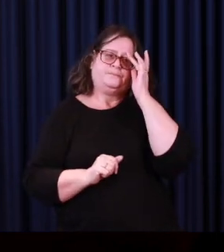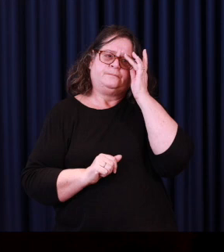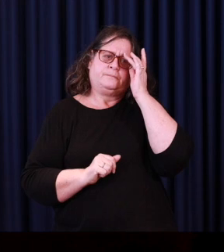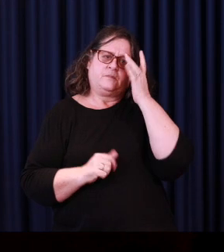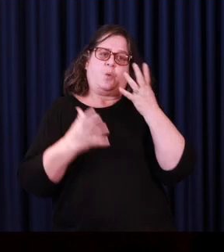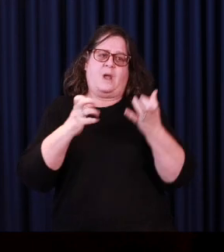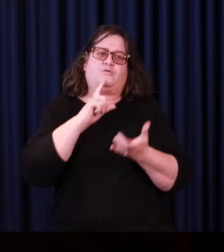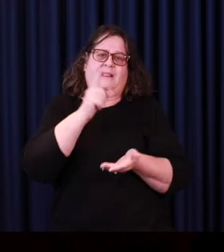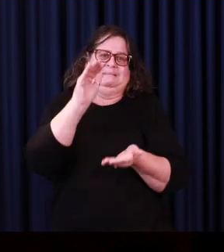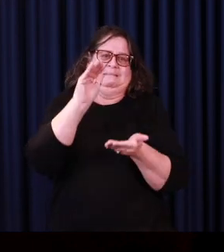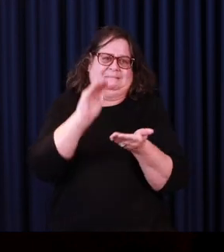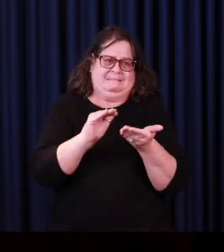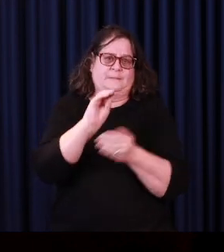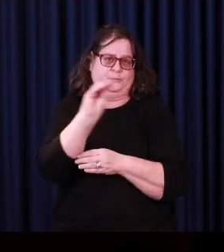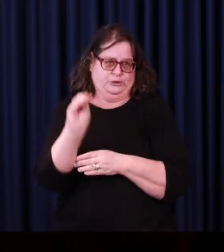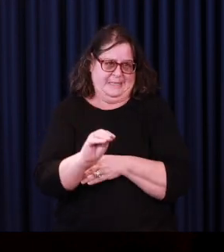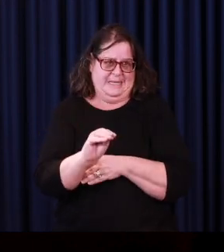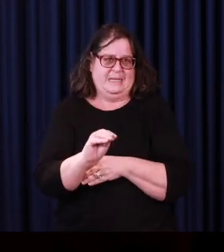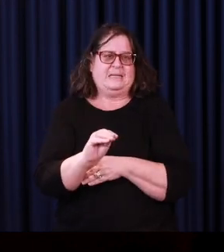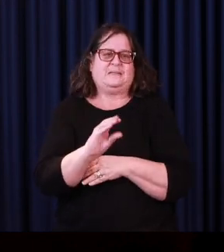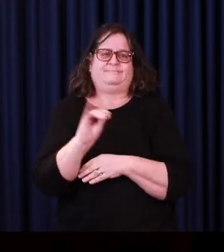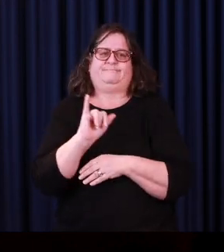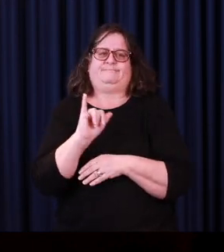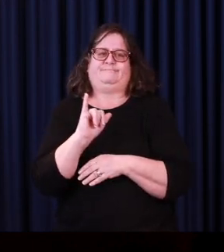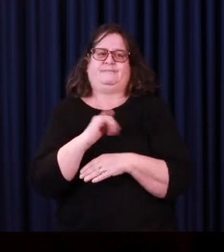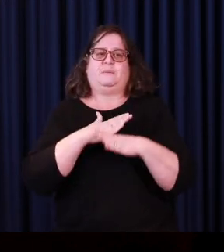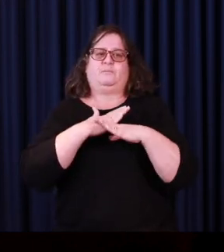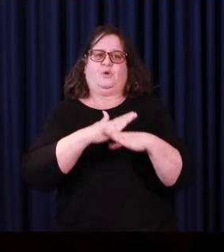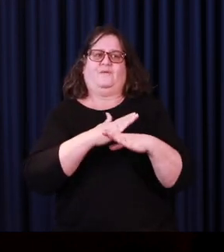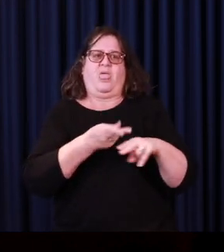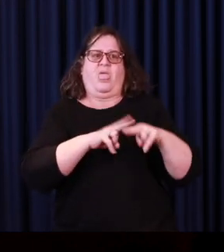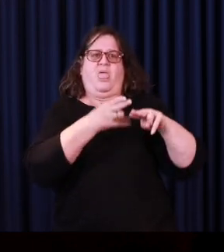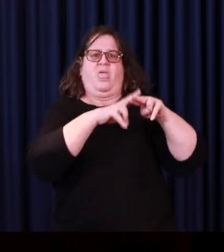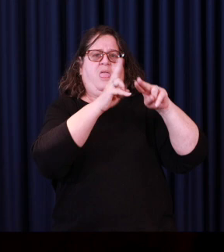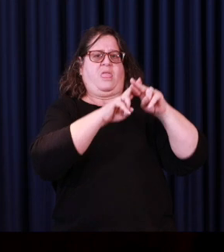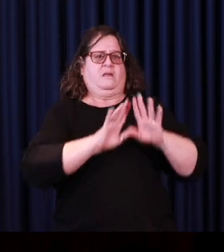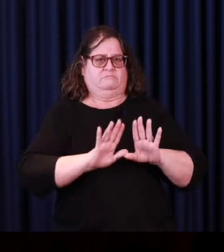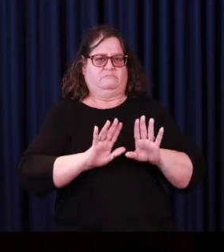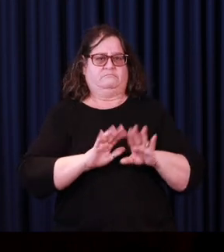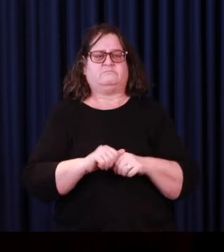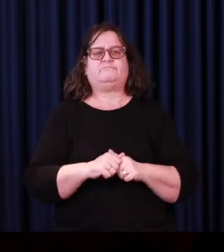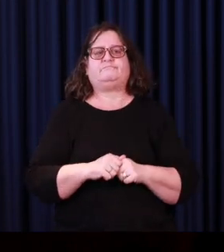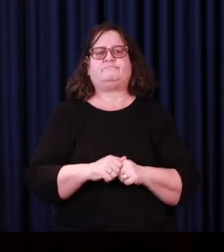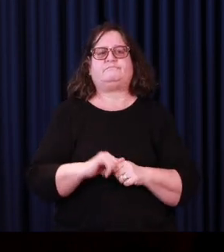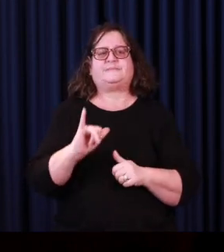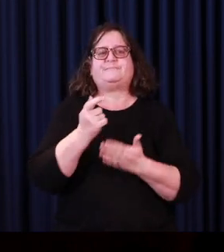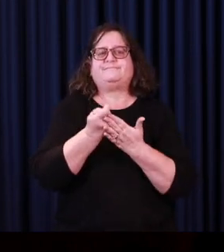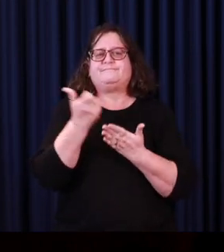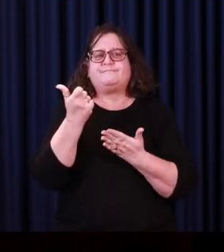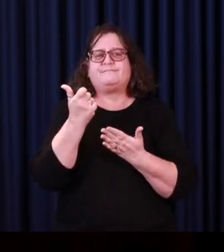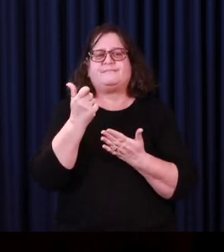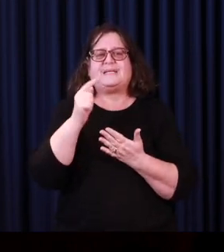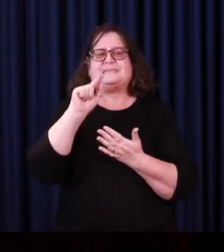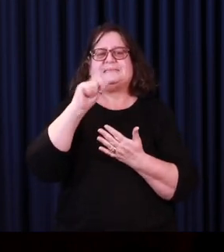rates, protected them against inflation, and eliminated an entire tax bracket. In all